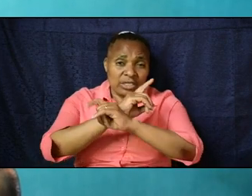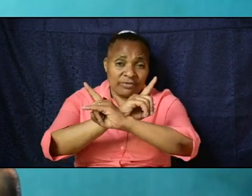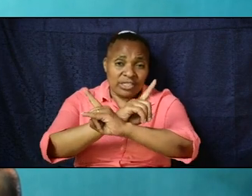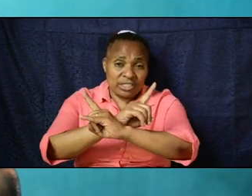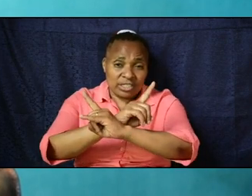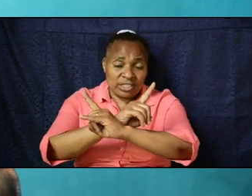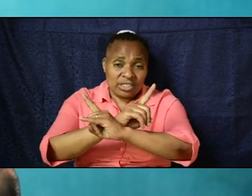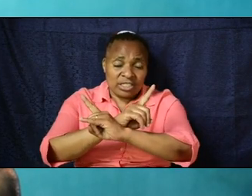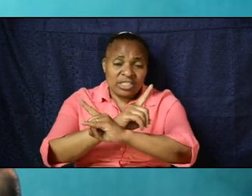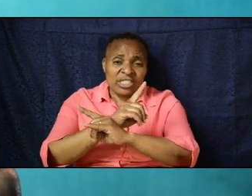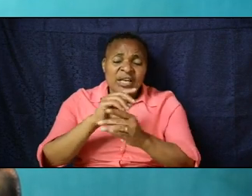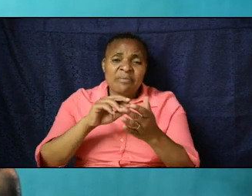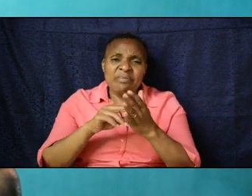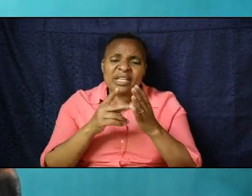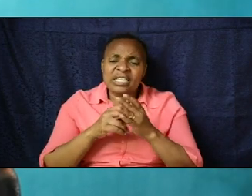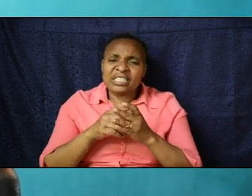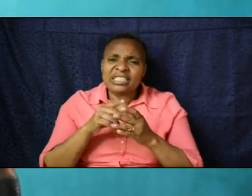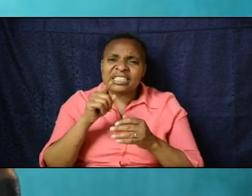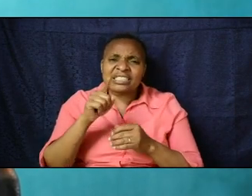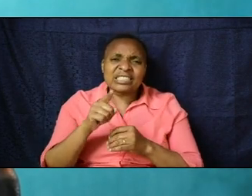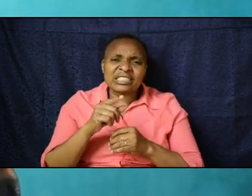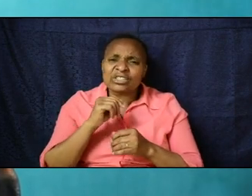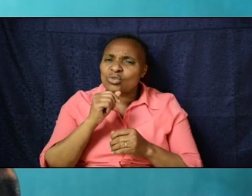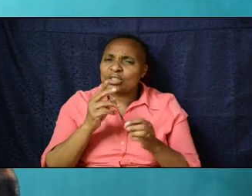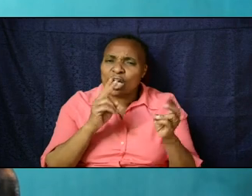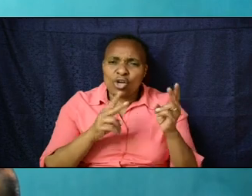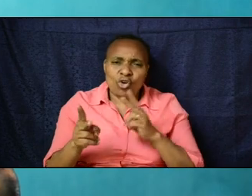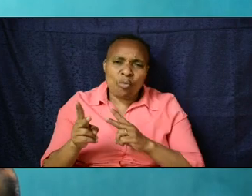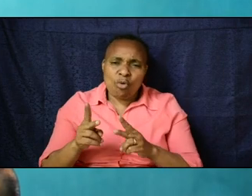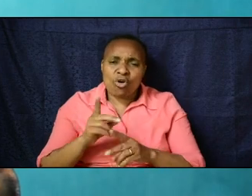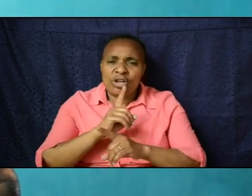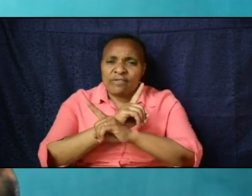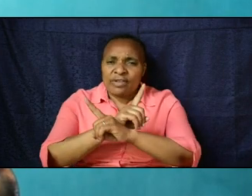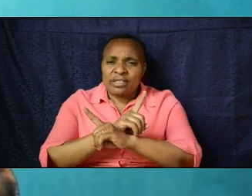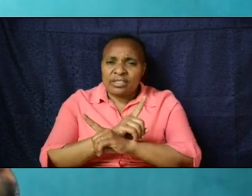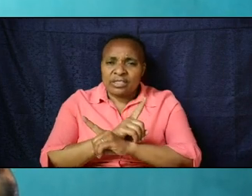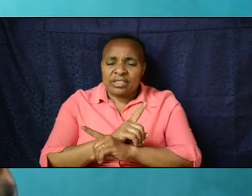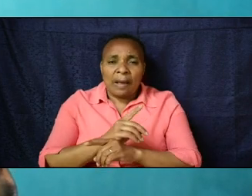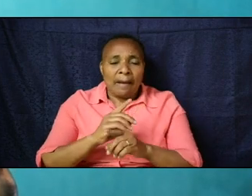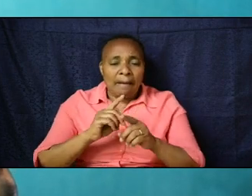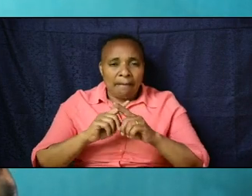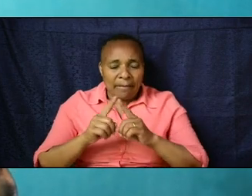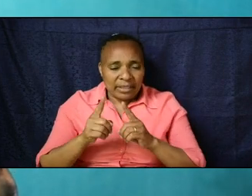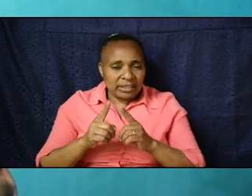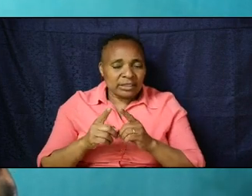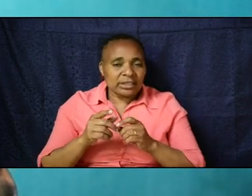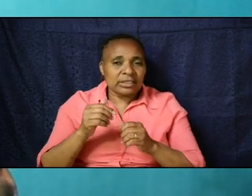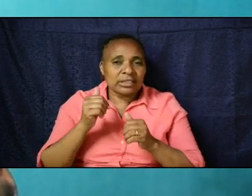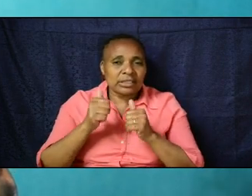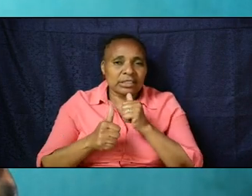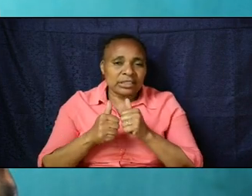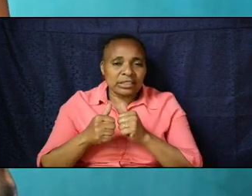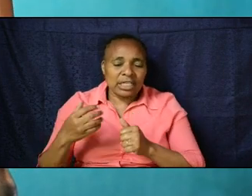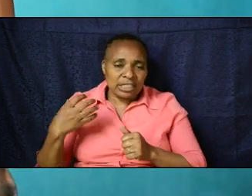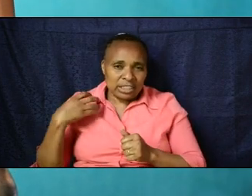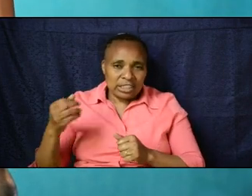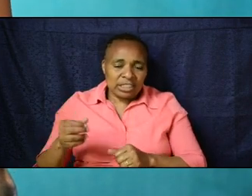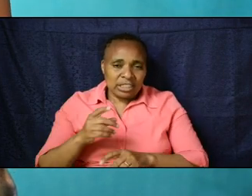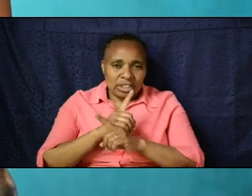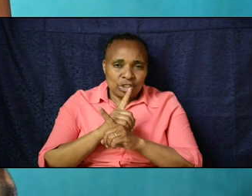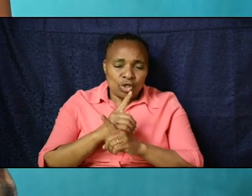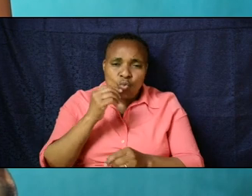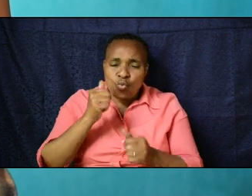Mm-hmm. It's not just a normal shield. It's a spiritual shield,